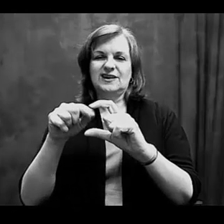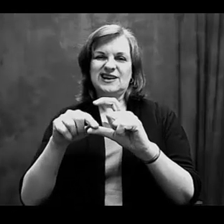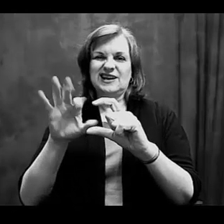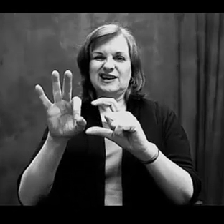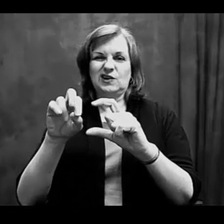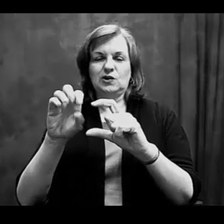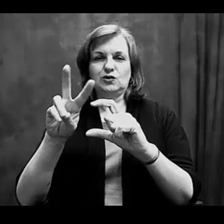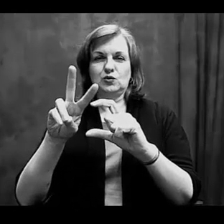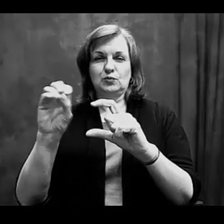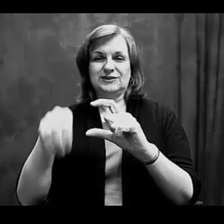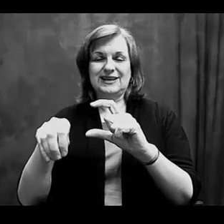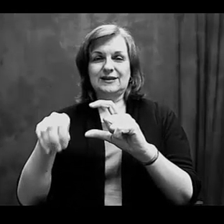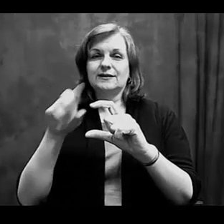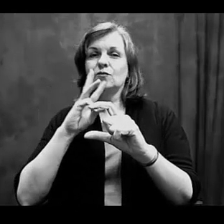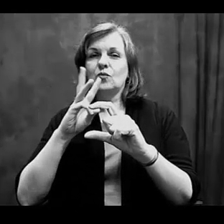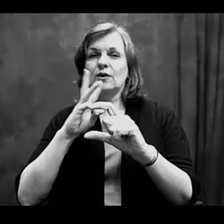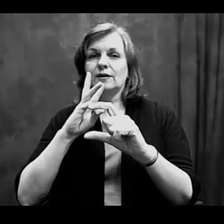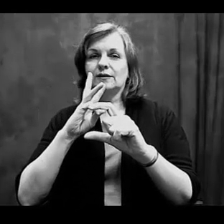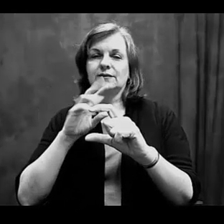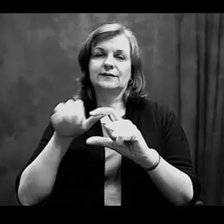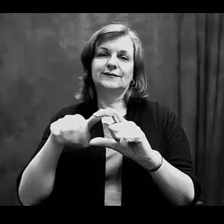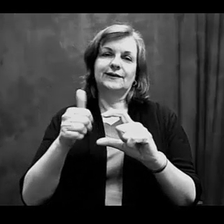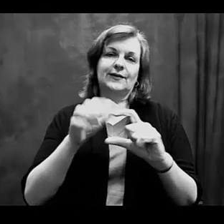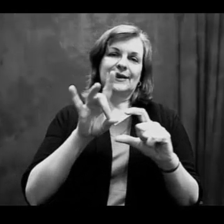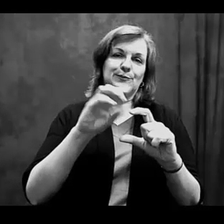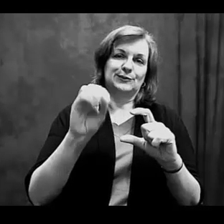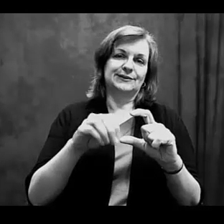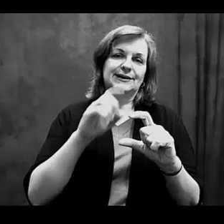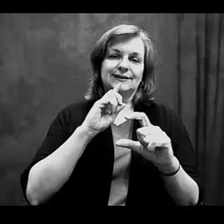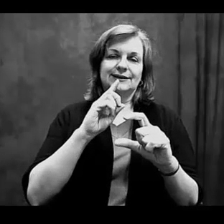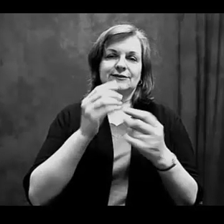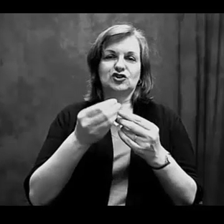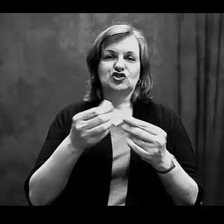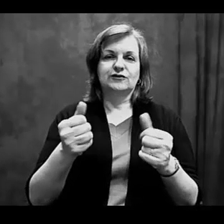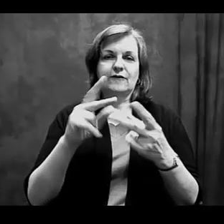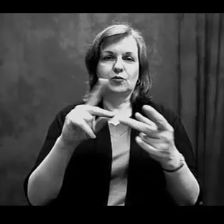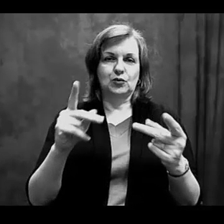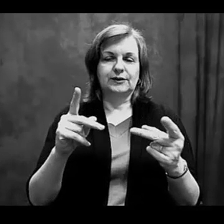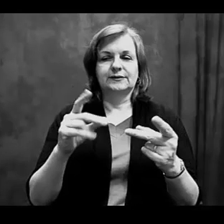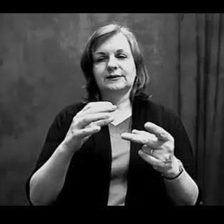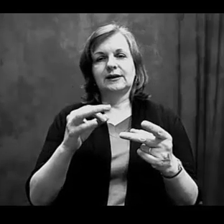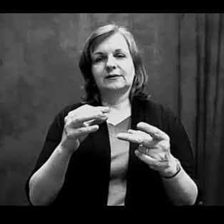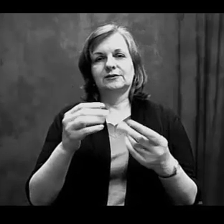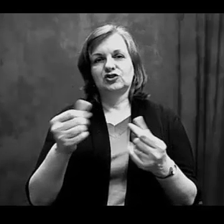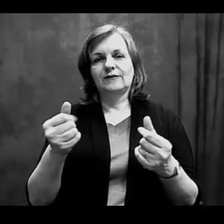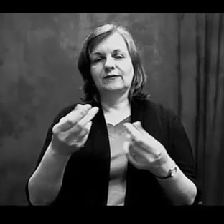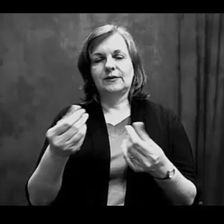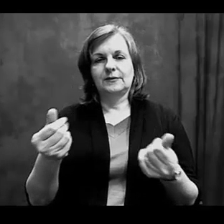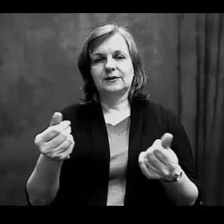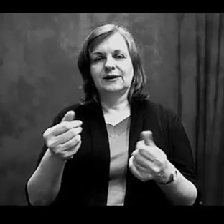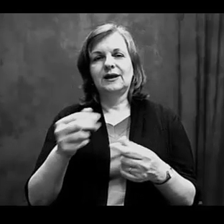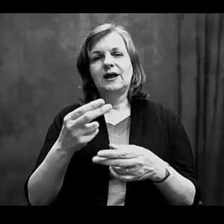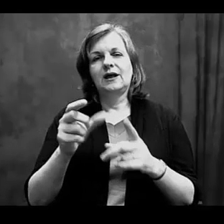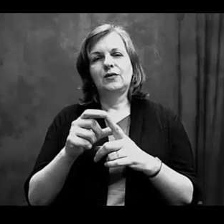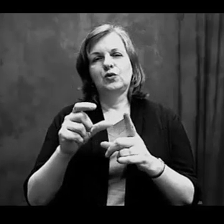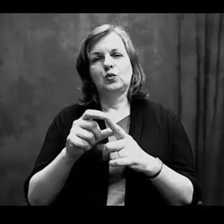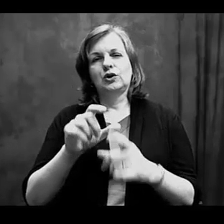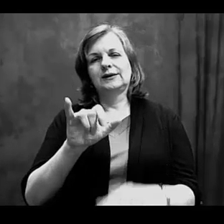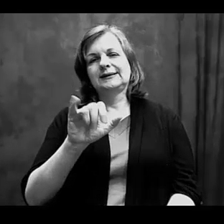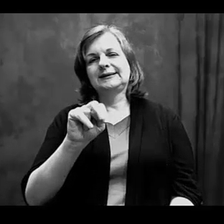So the plasma, we said, was about 92% water, meaning that 8% of it roughly is dissolved materials and other